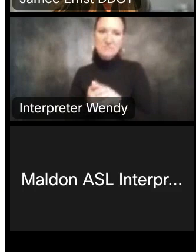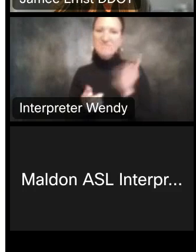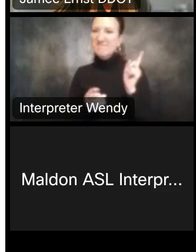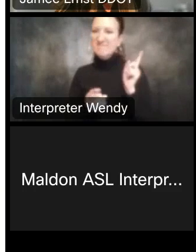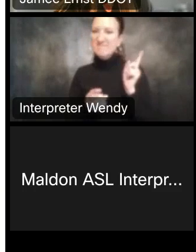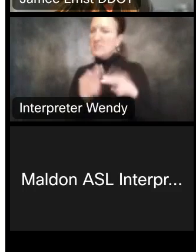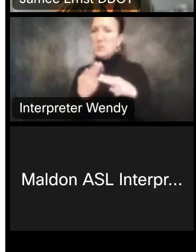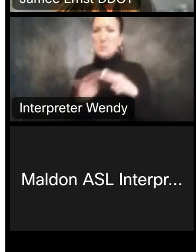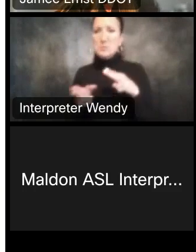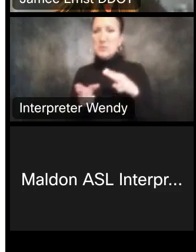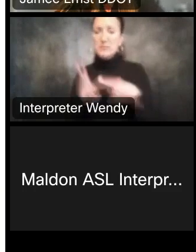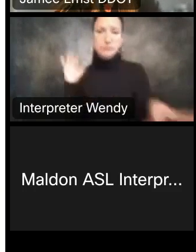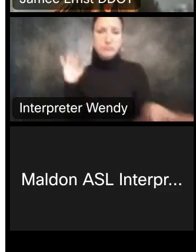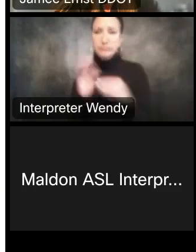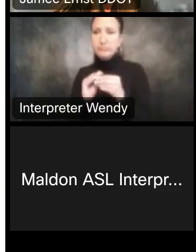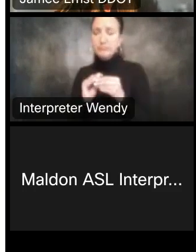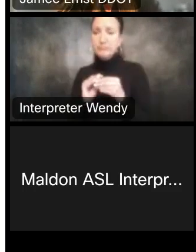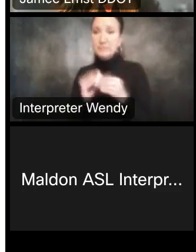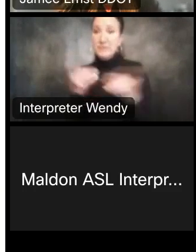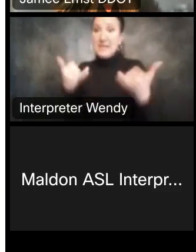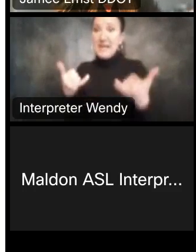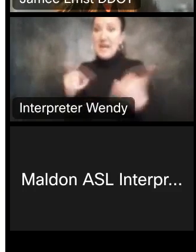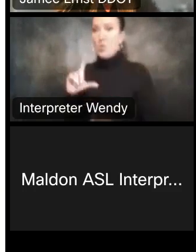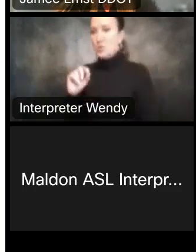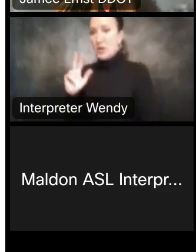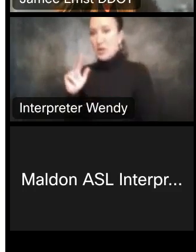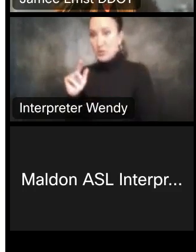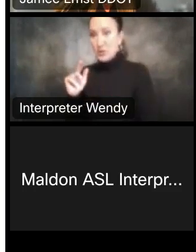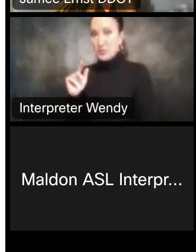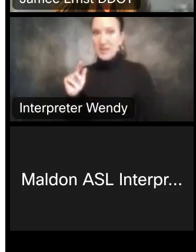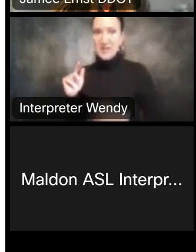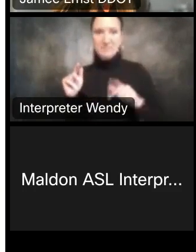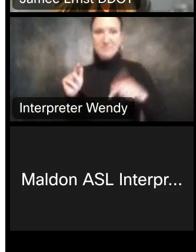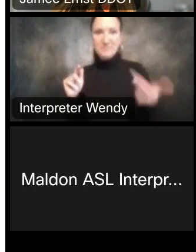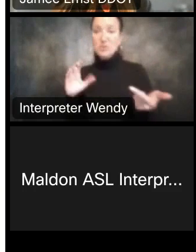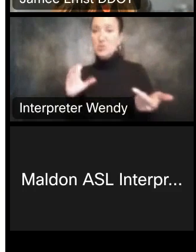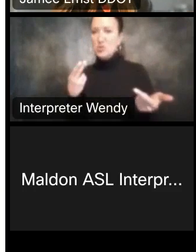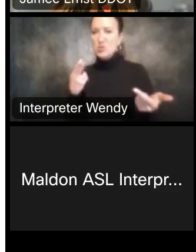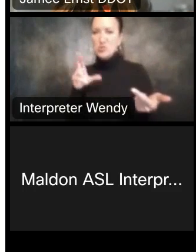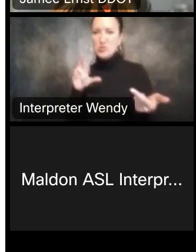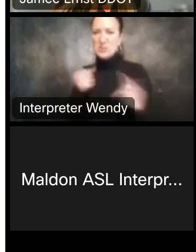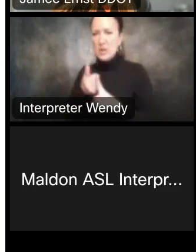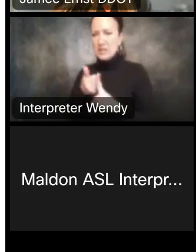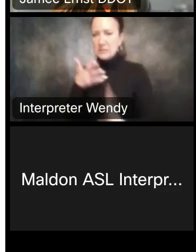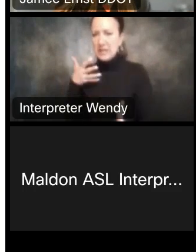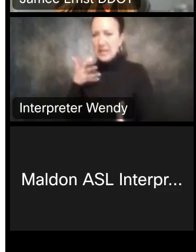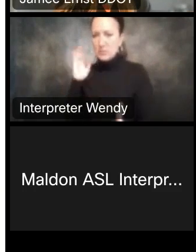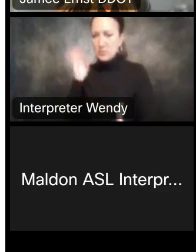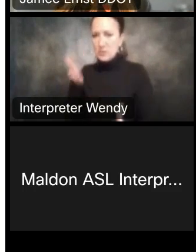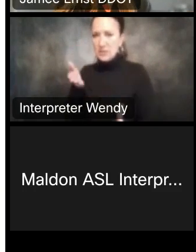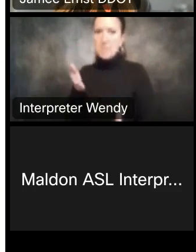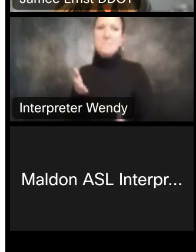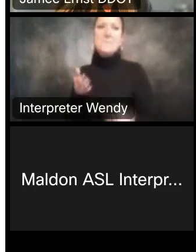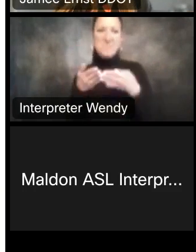brief overview of the 2023 design. Chris will go into more detail later on in the presentation, but the